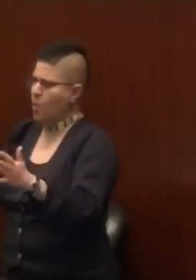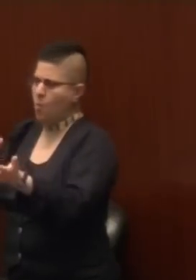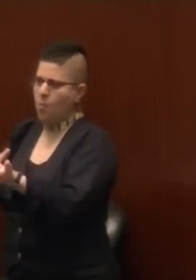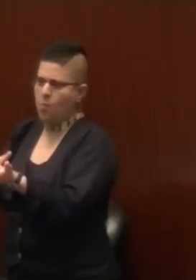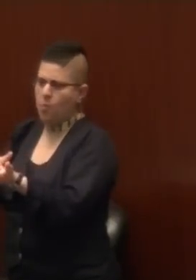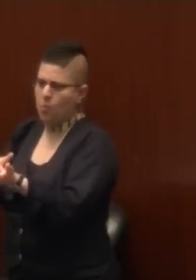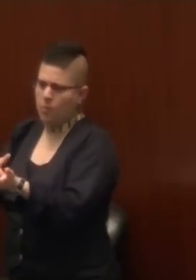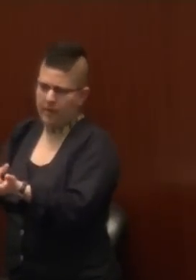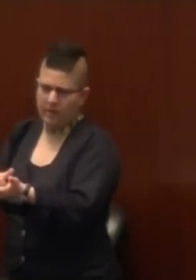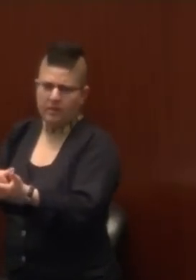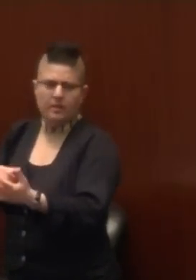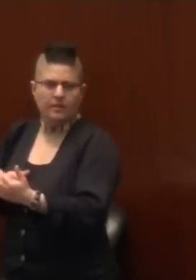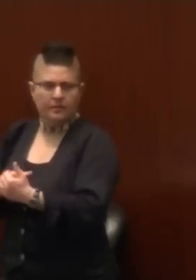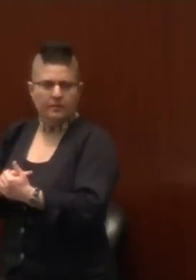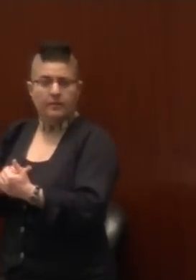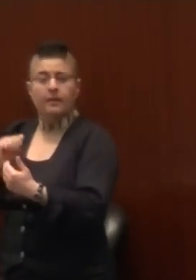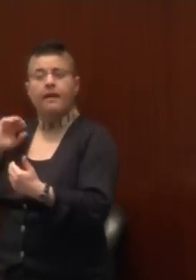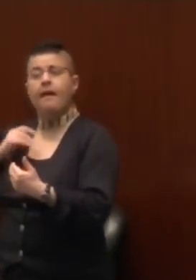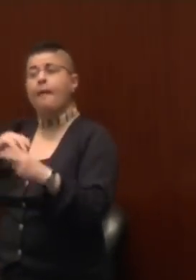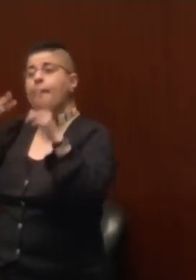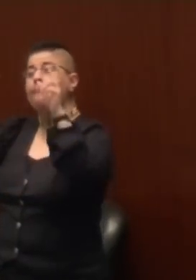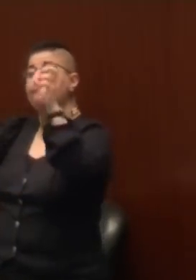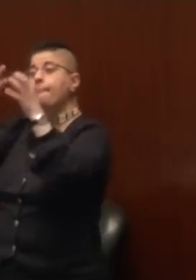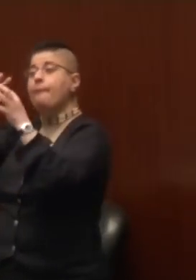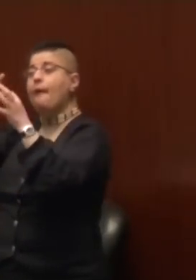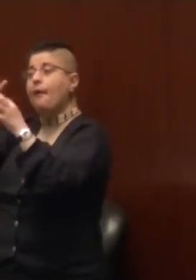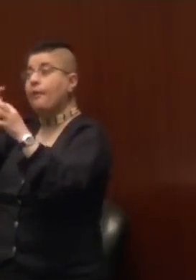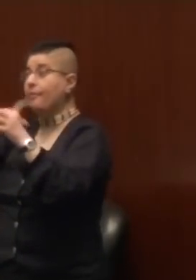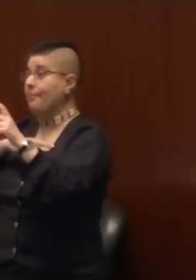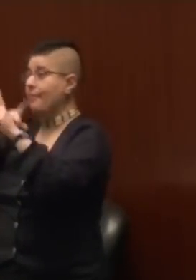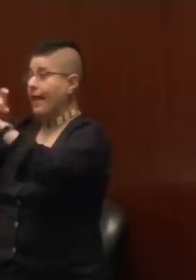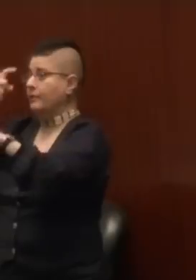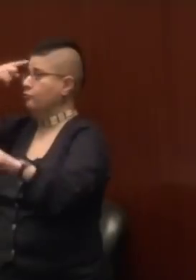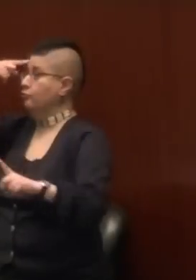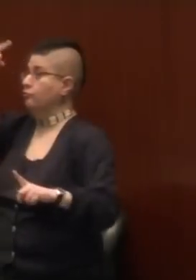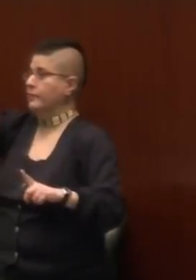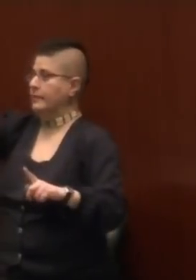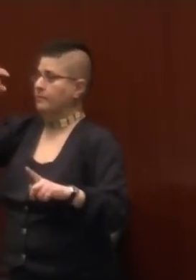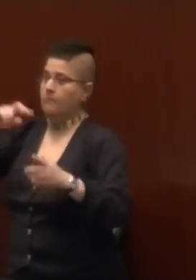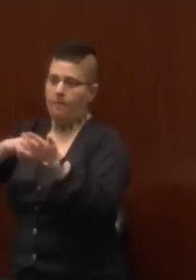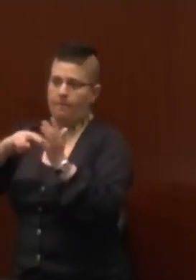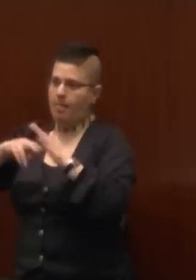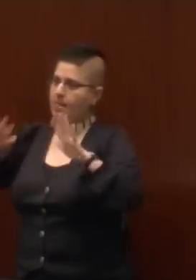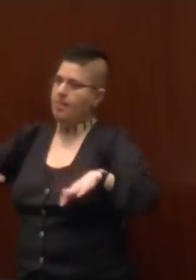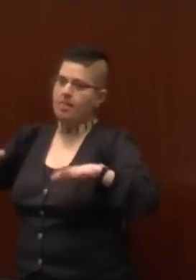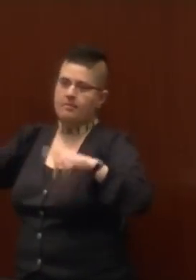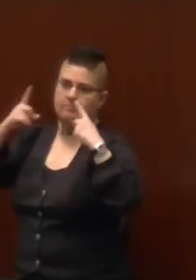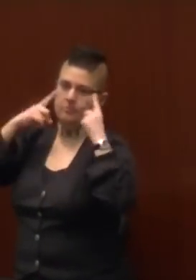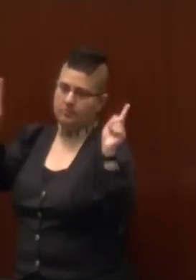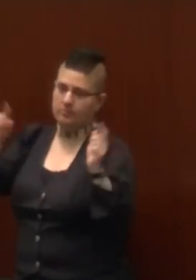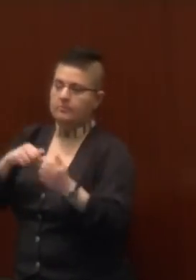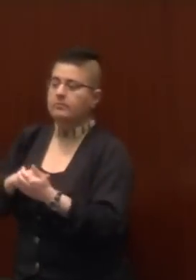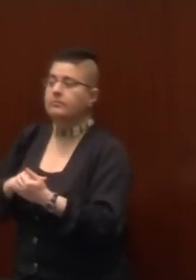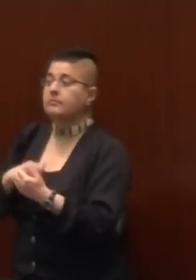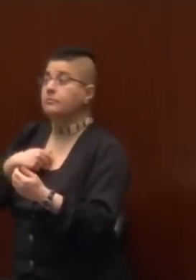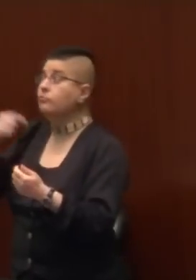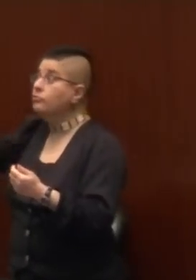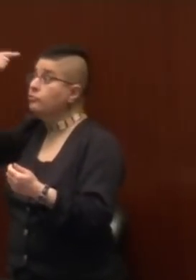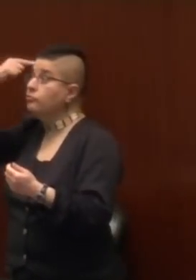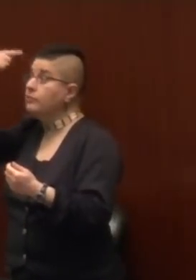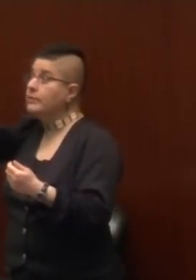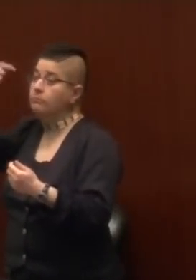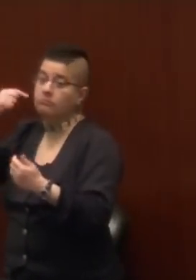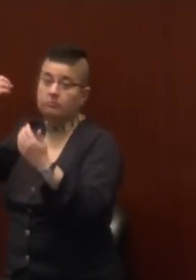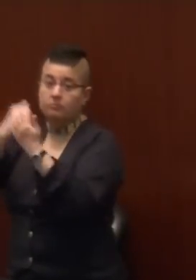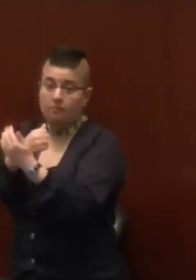weak. Our motto, therefore, is an aspiration, not an achievement. To get from aspiration to